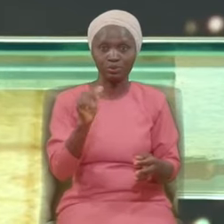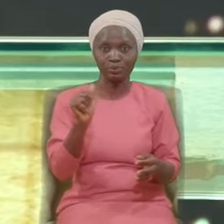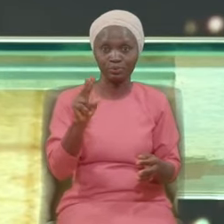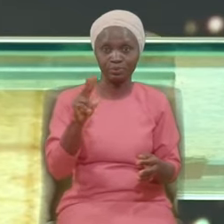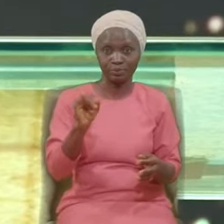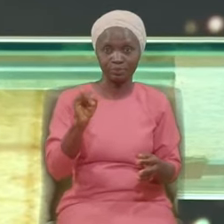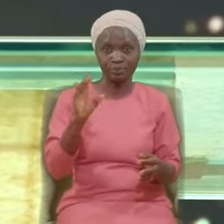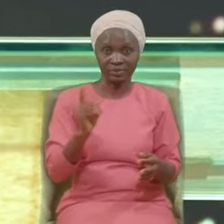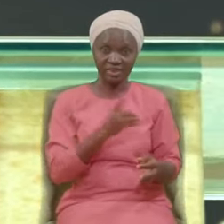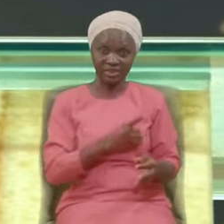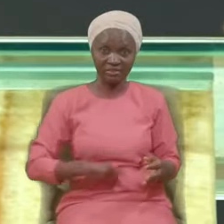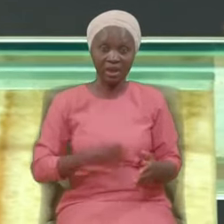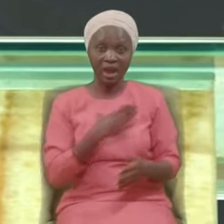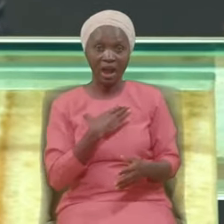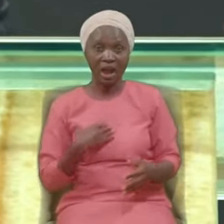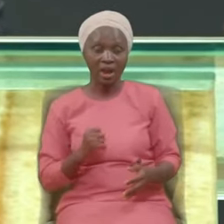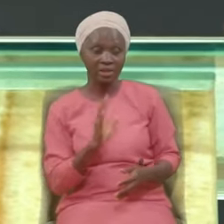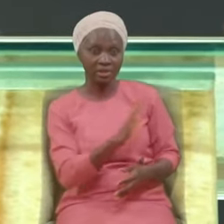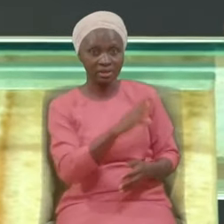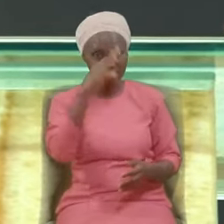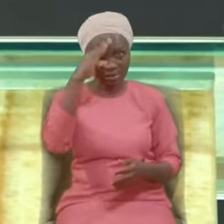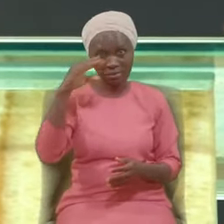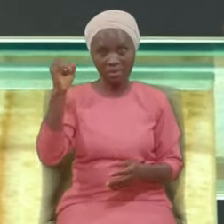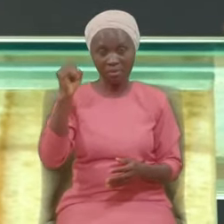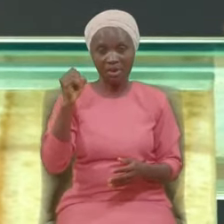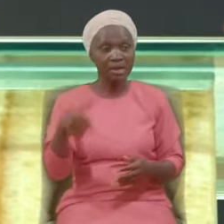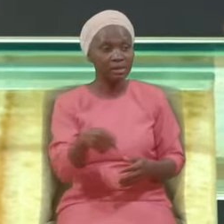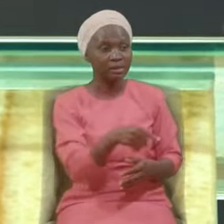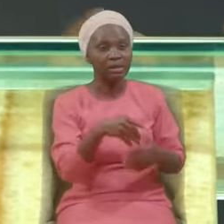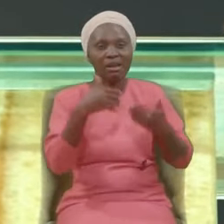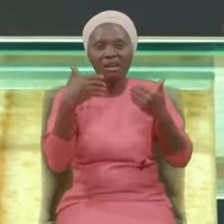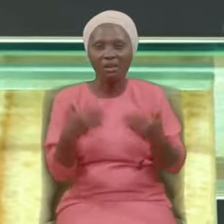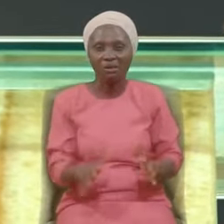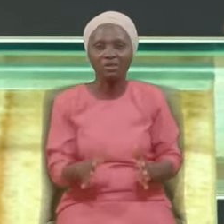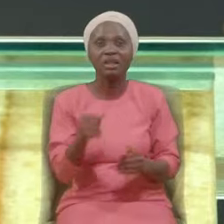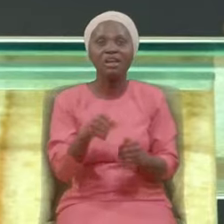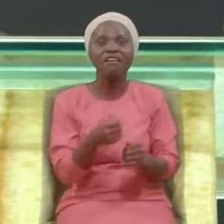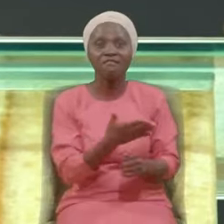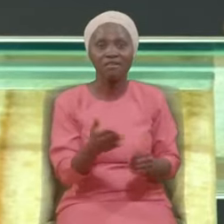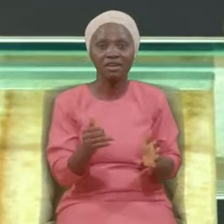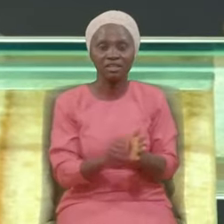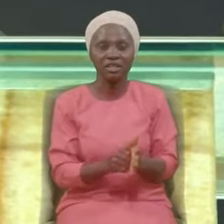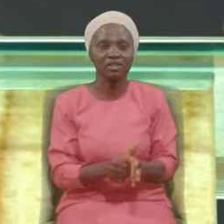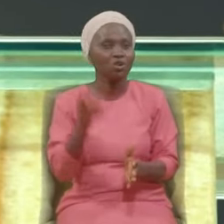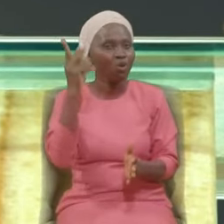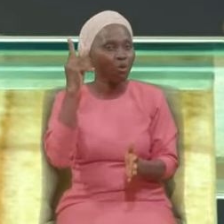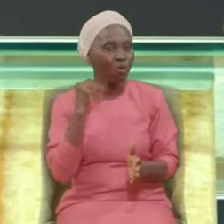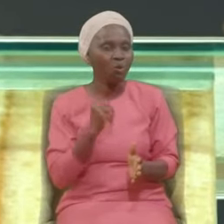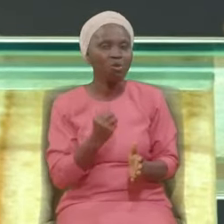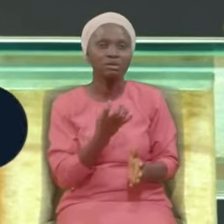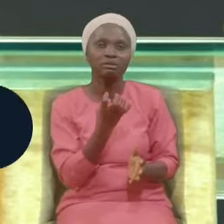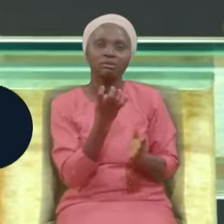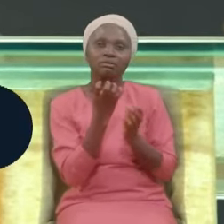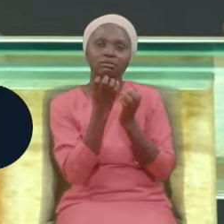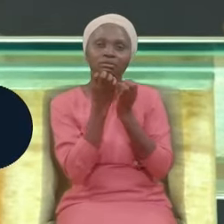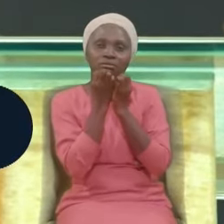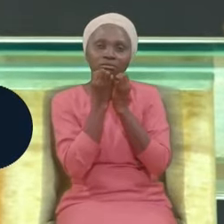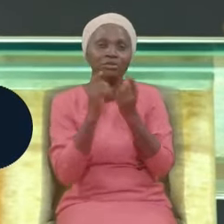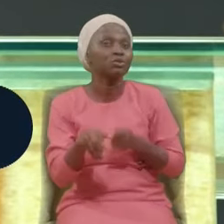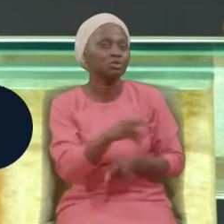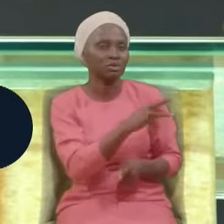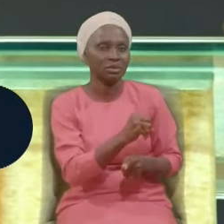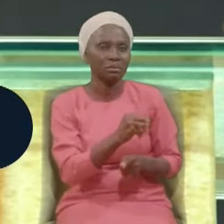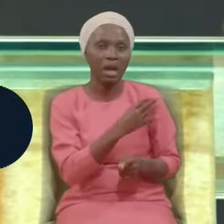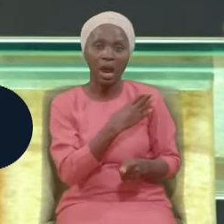men. They lost everything that was precious to them. That brought